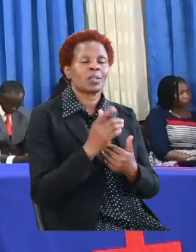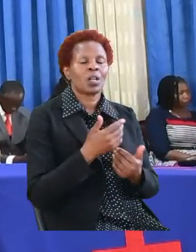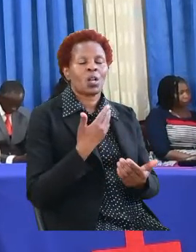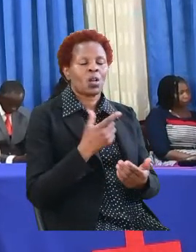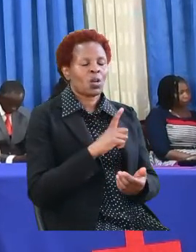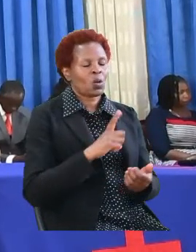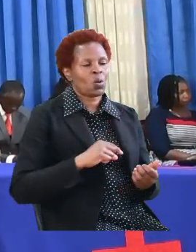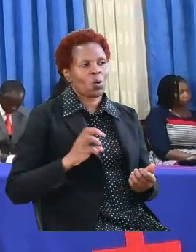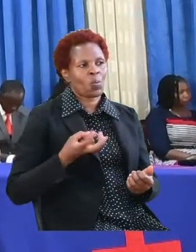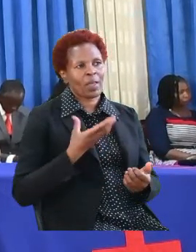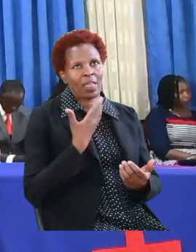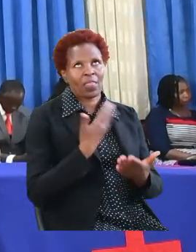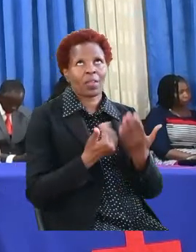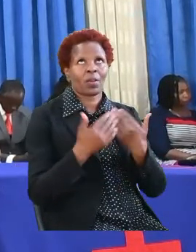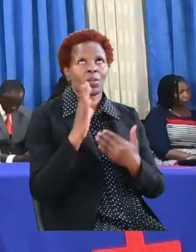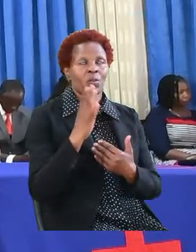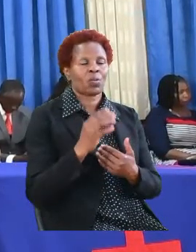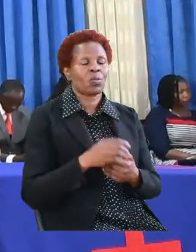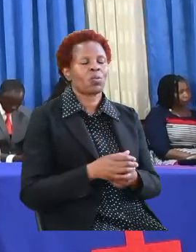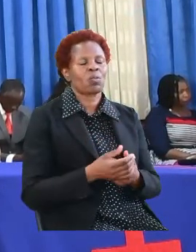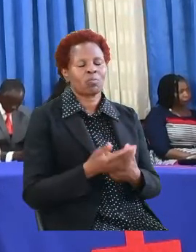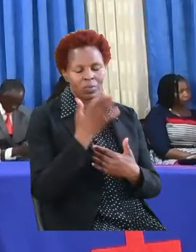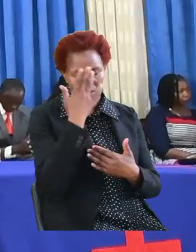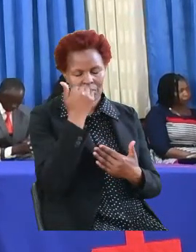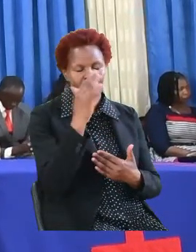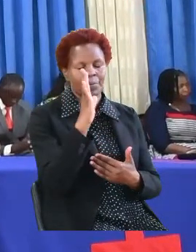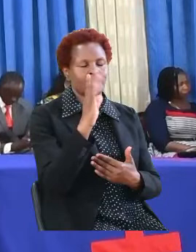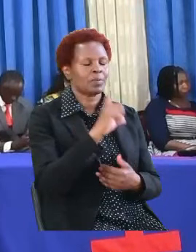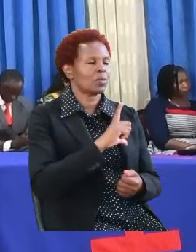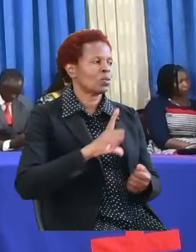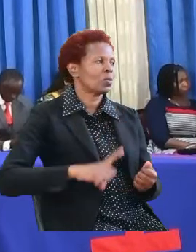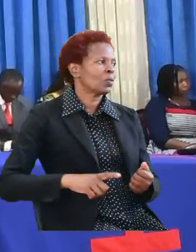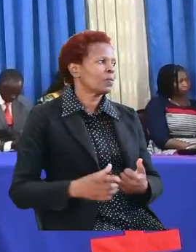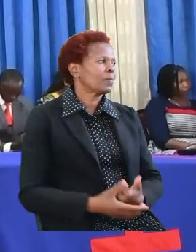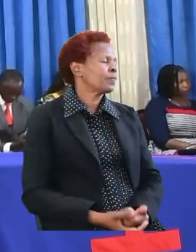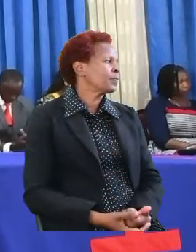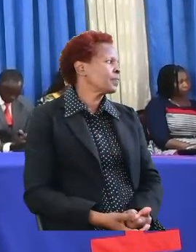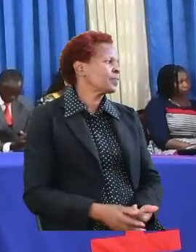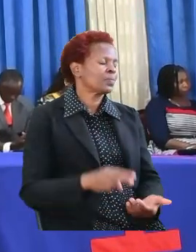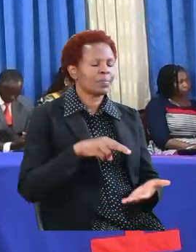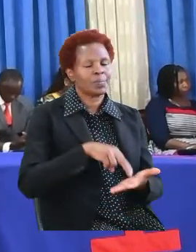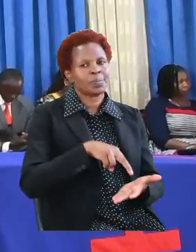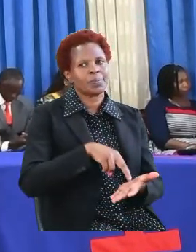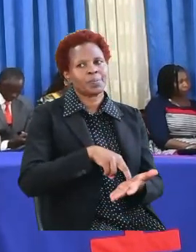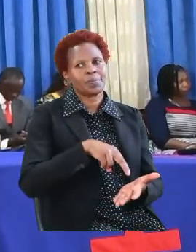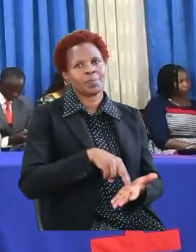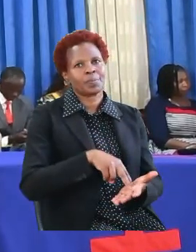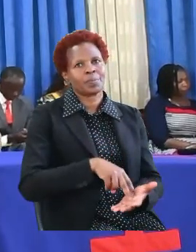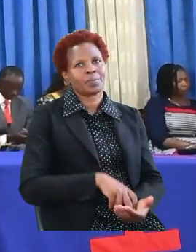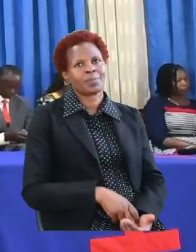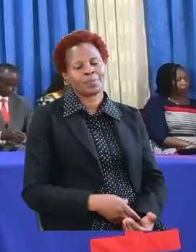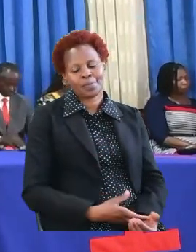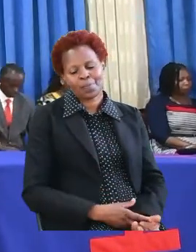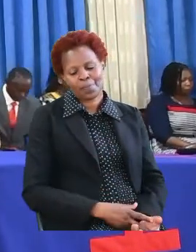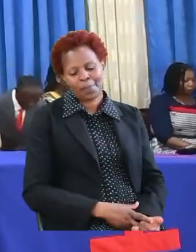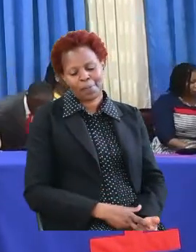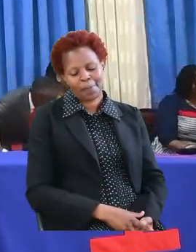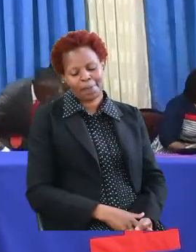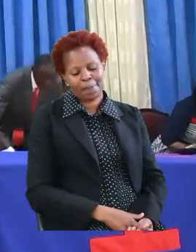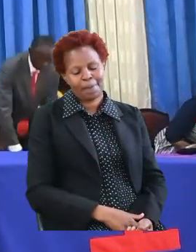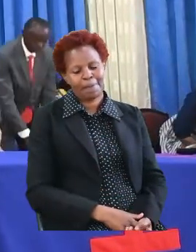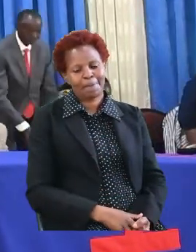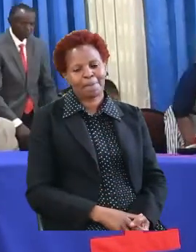thank you. Lord, we honor you. Let's be on our feet as we sing this song.